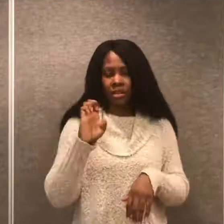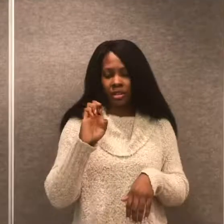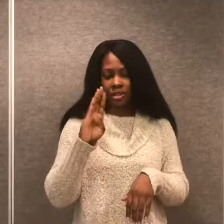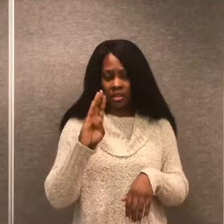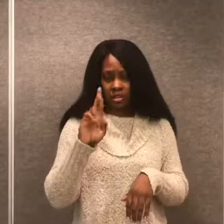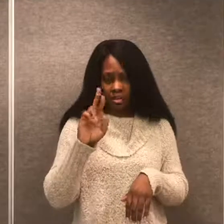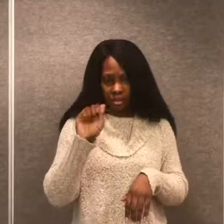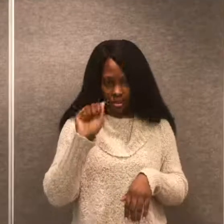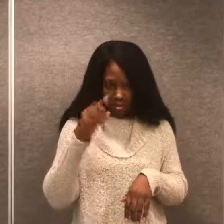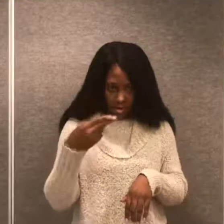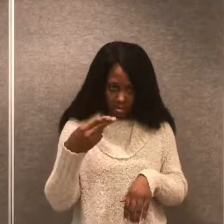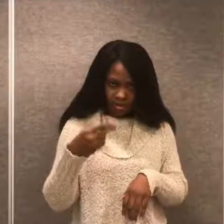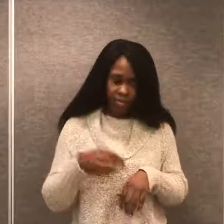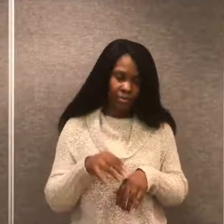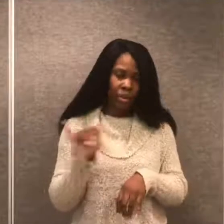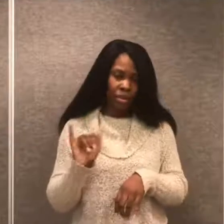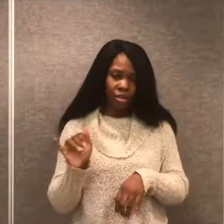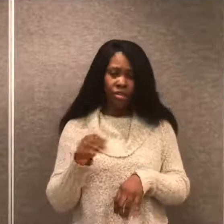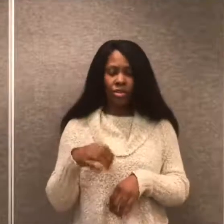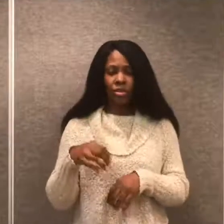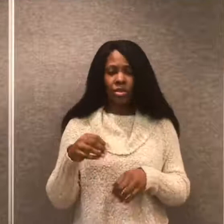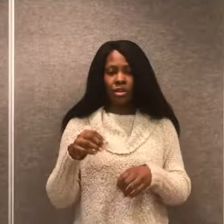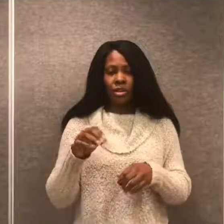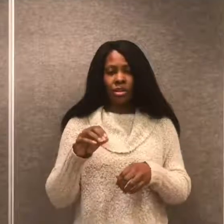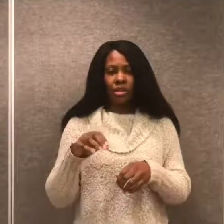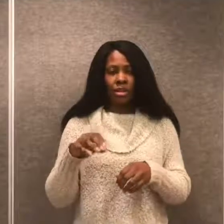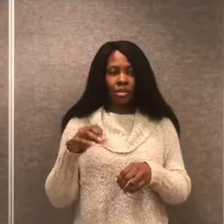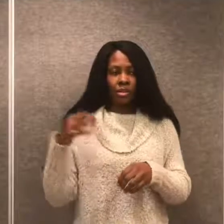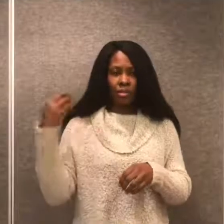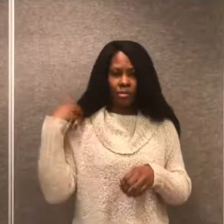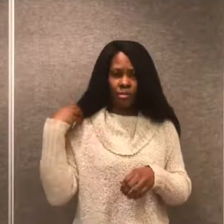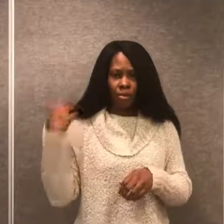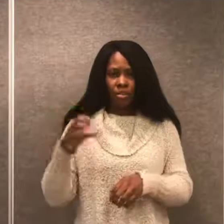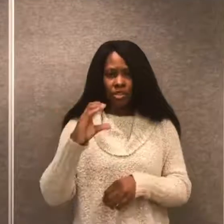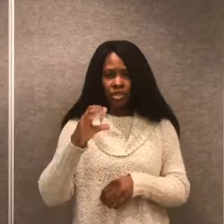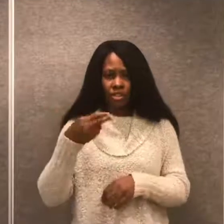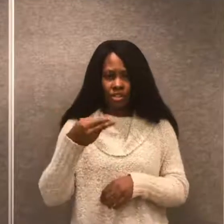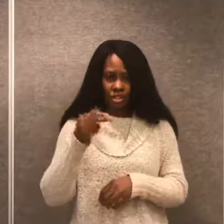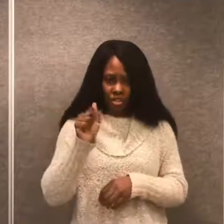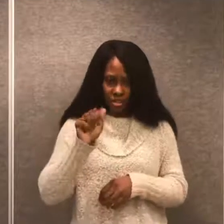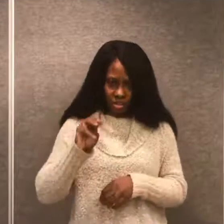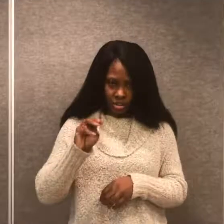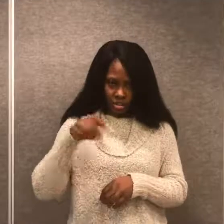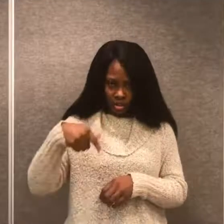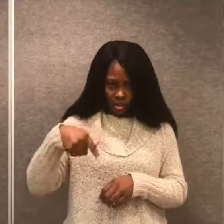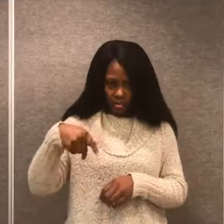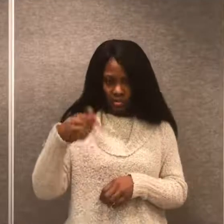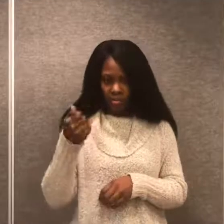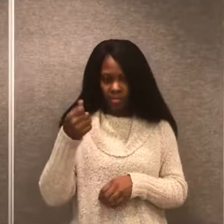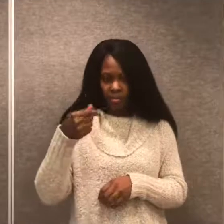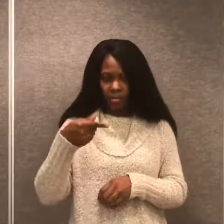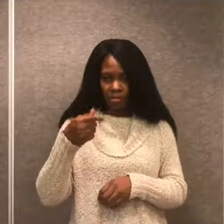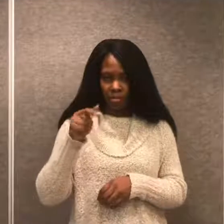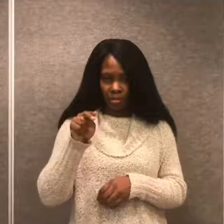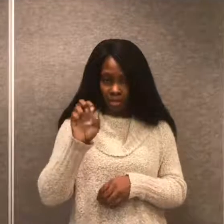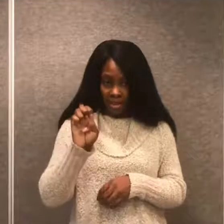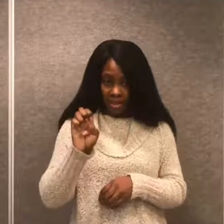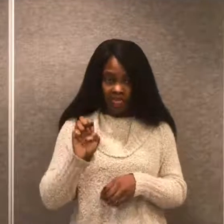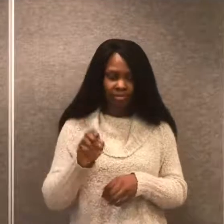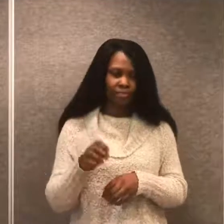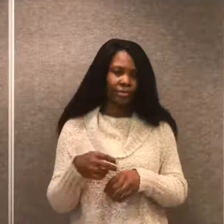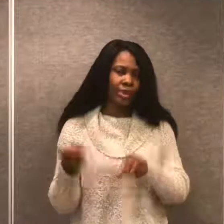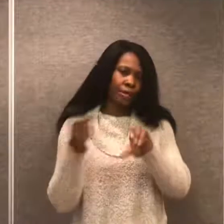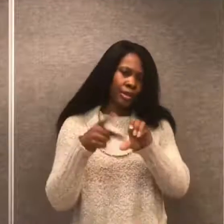Dr. Ms. Champagne, who will be joining us tonight via Zoom. We